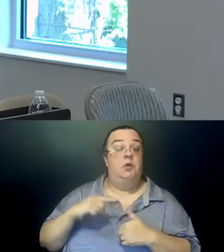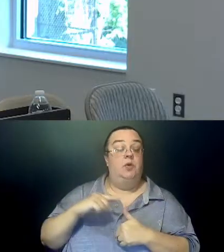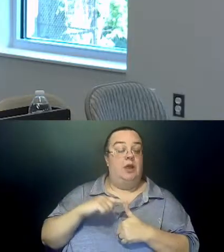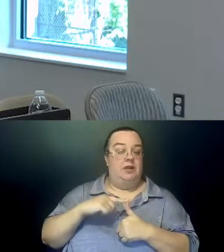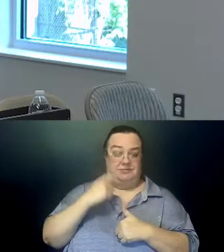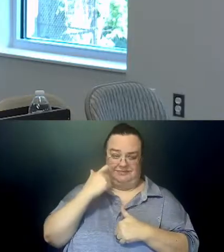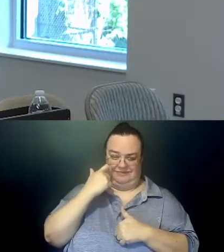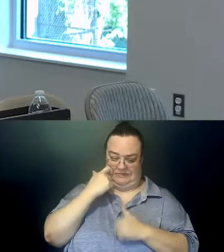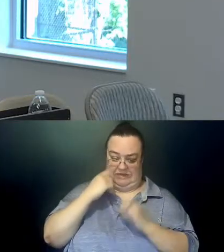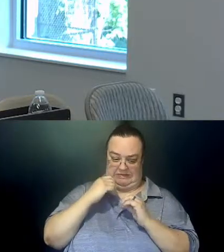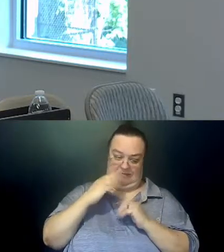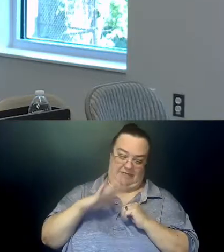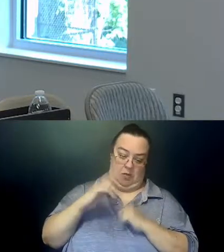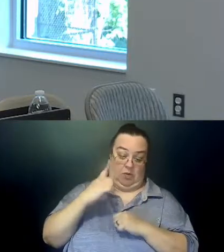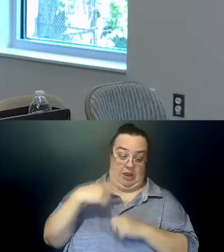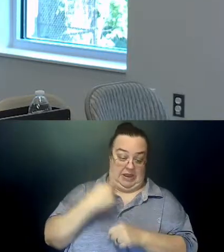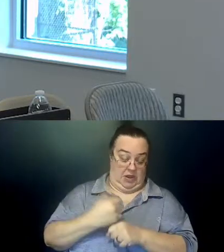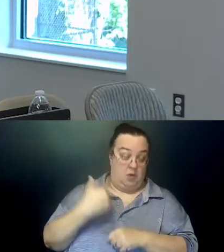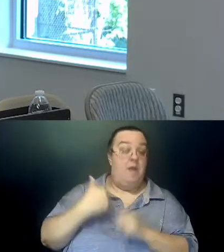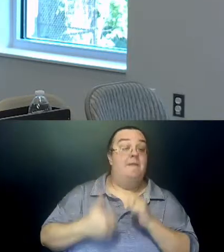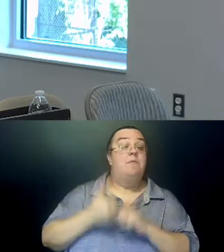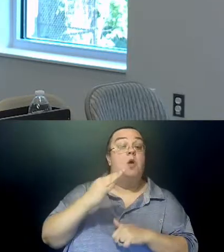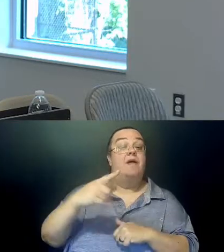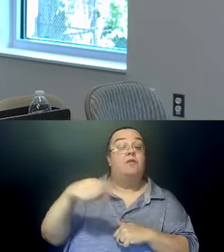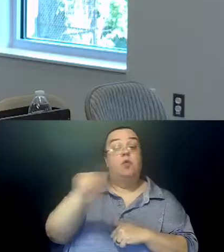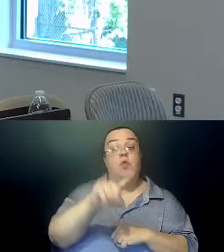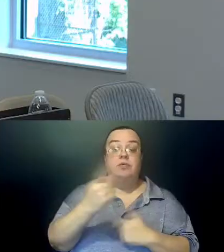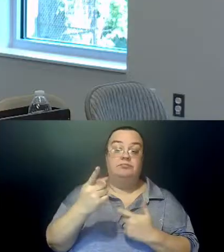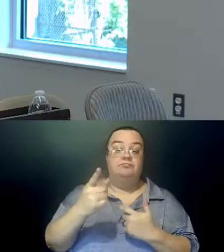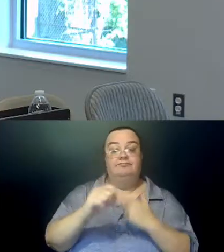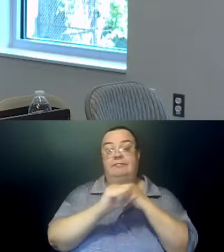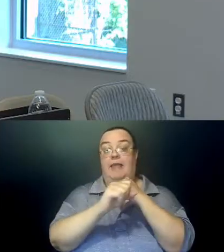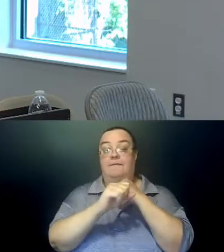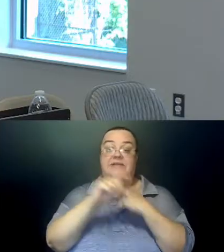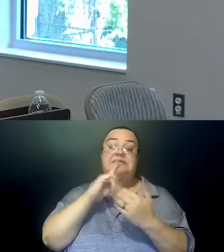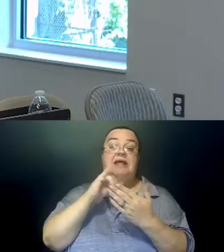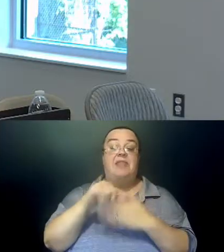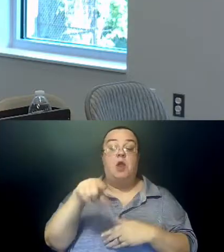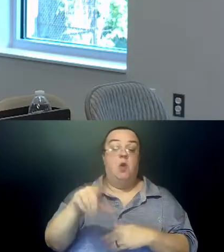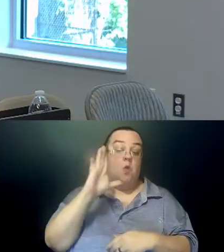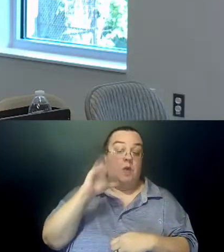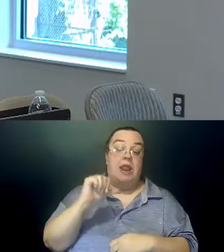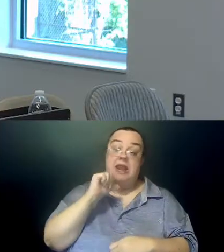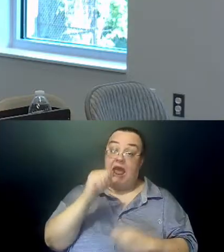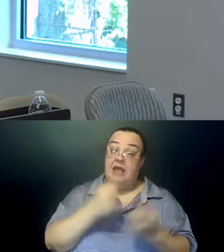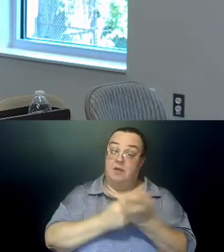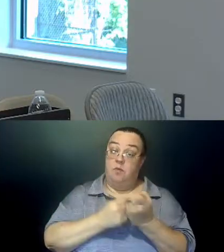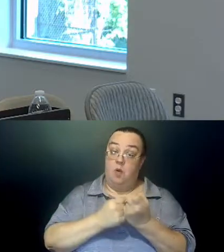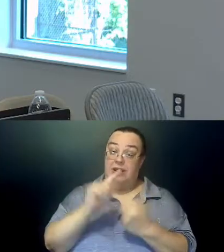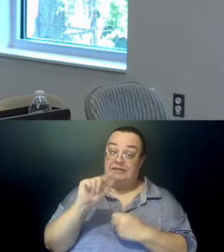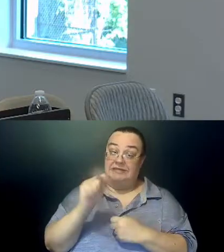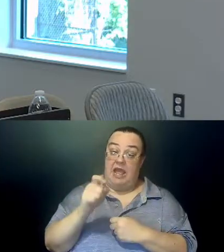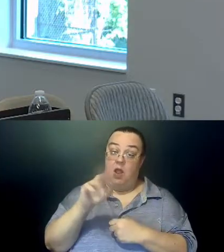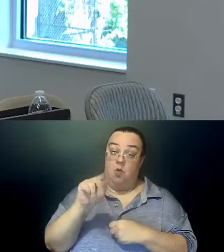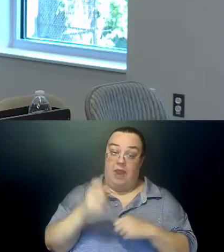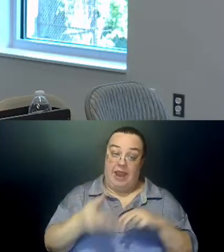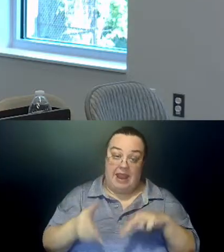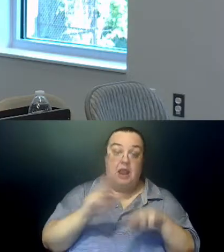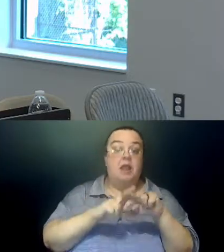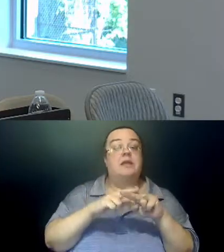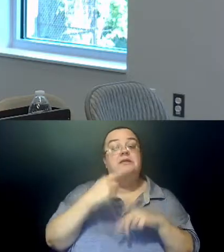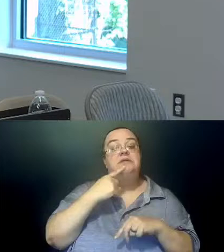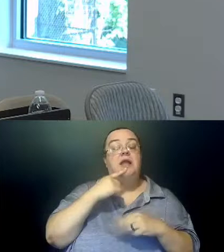year ago, most of you campaigned that you would not support a tax rate increase, citing consecutive years